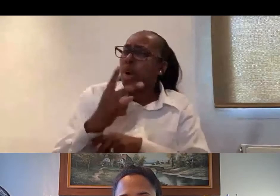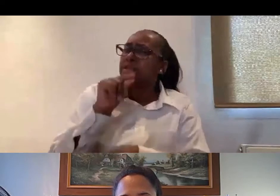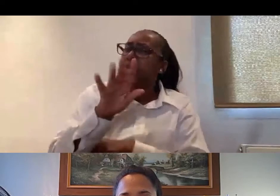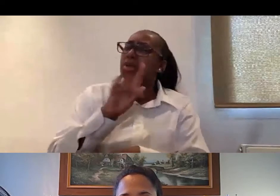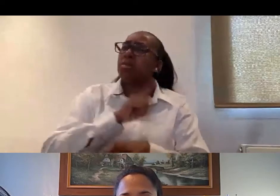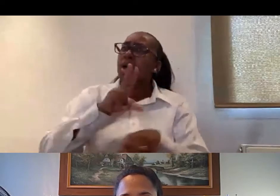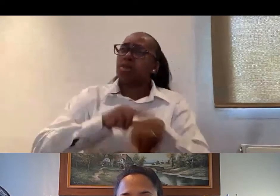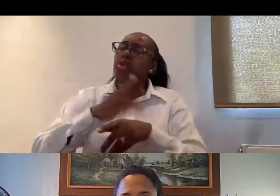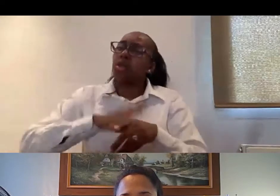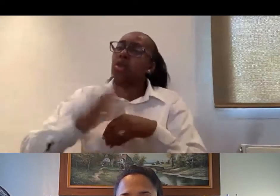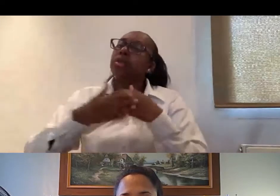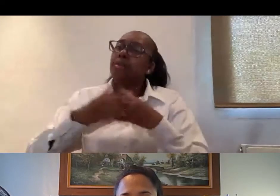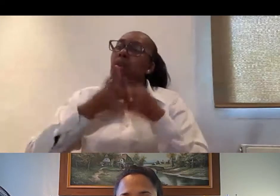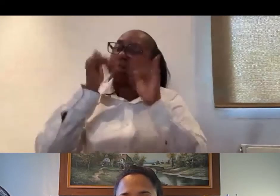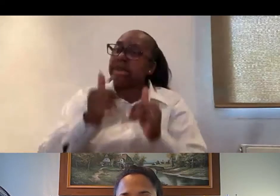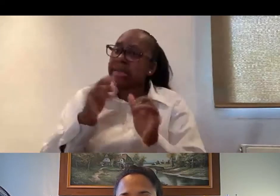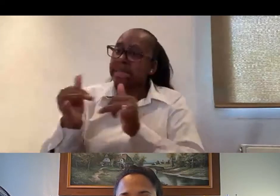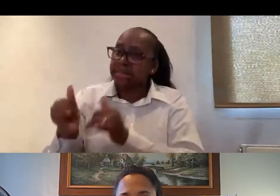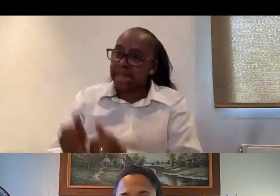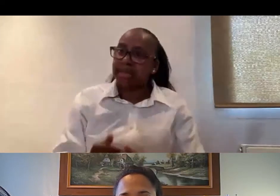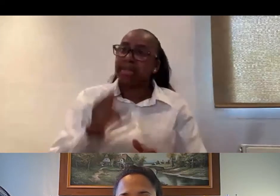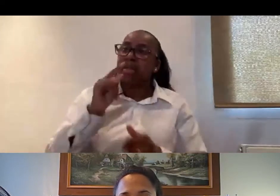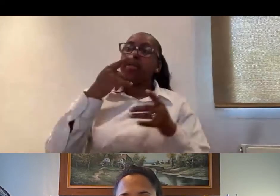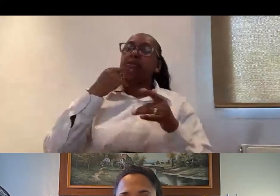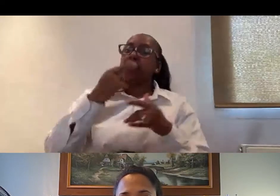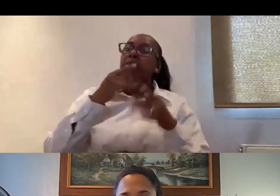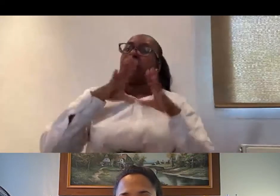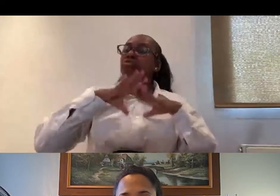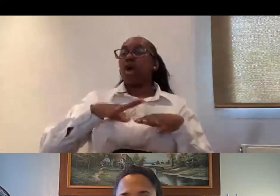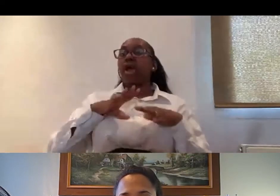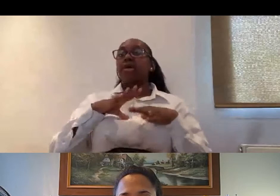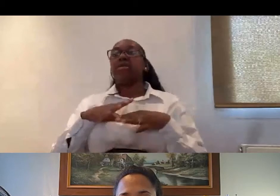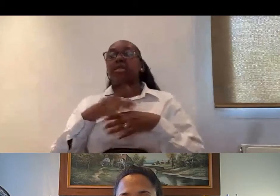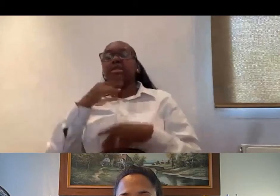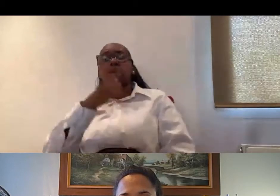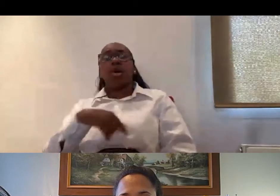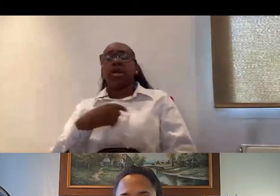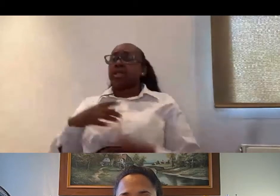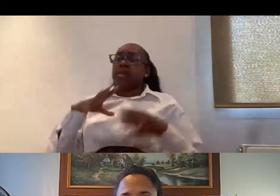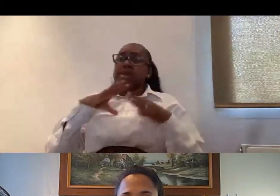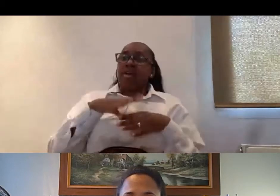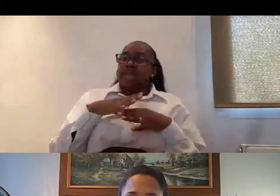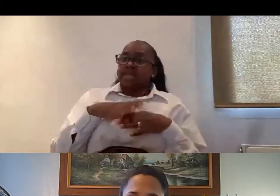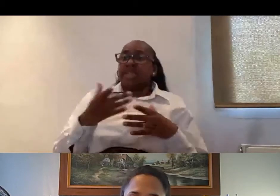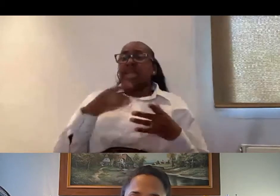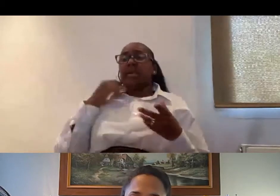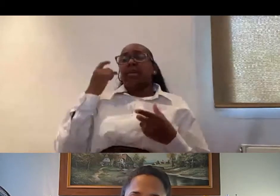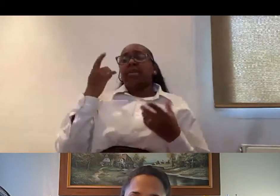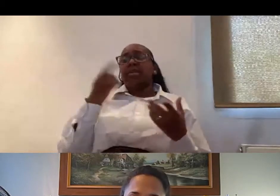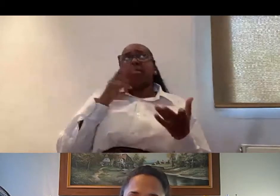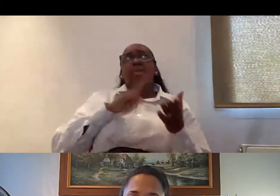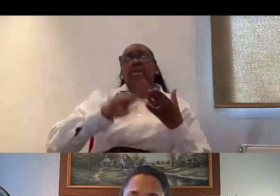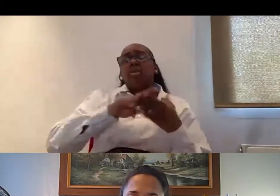more tests. They sent me home, told me to rest. And to be honest, I've been resting really in comparison to my